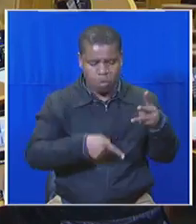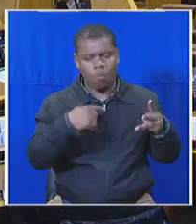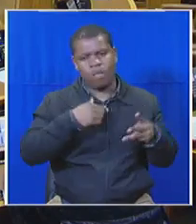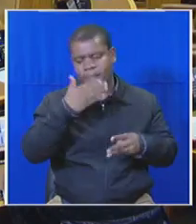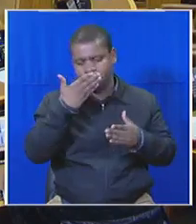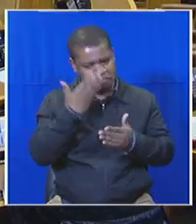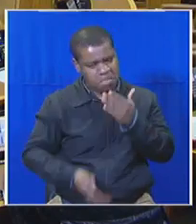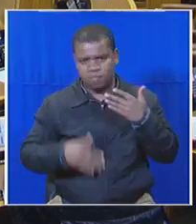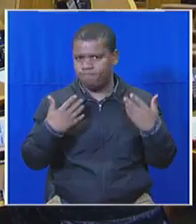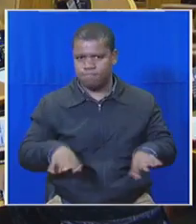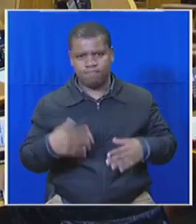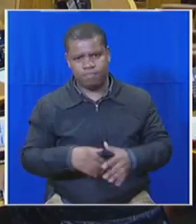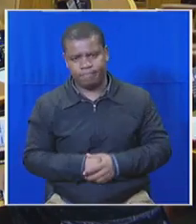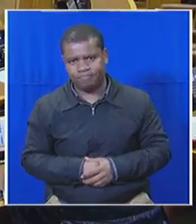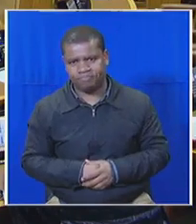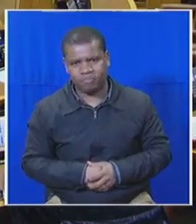The Honorable Jafta.